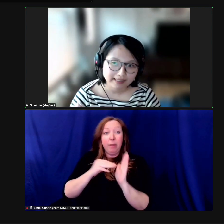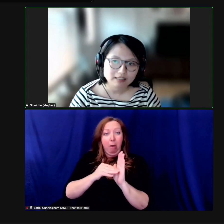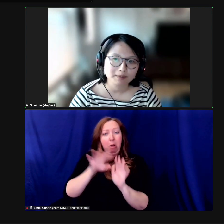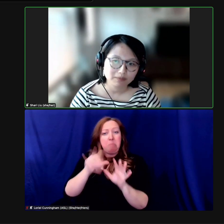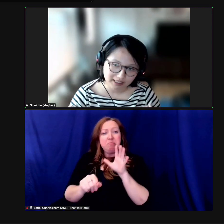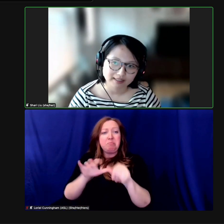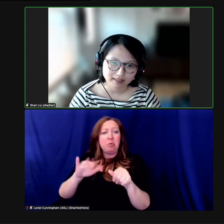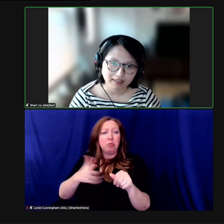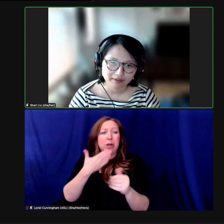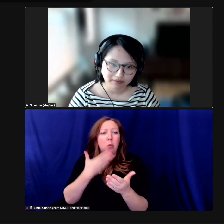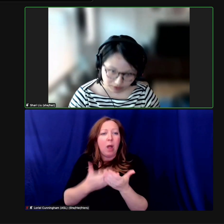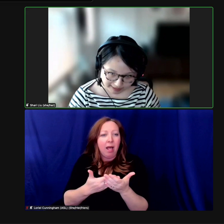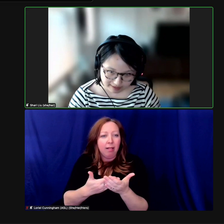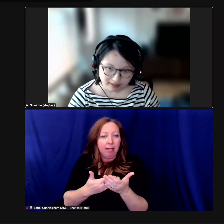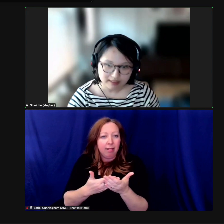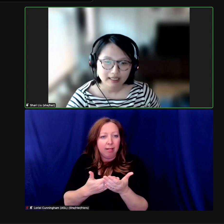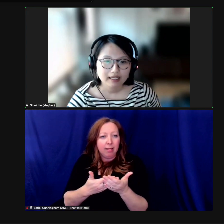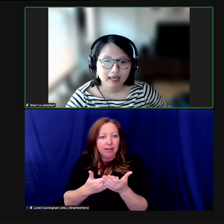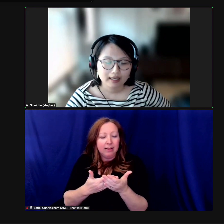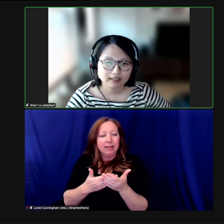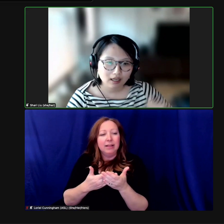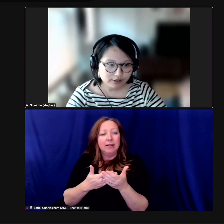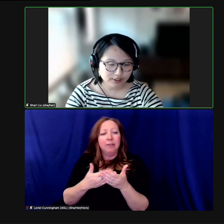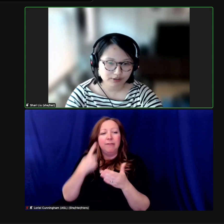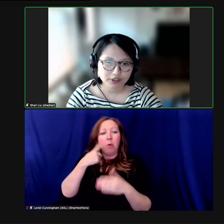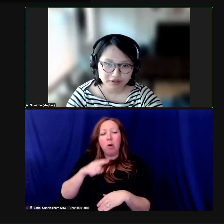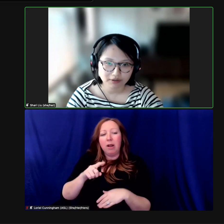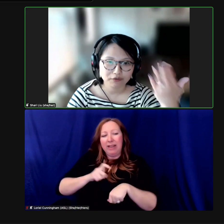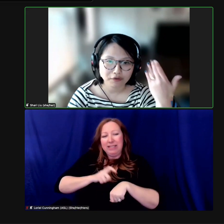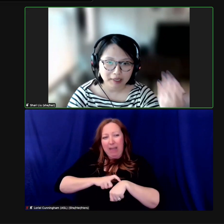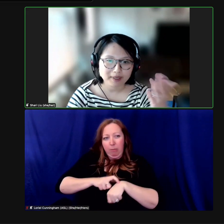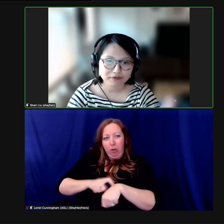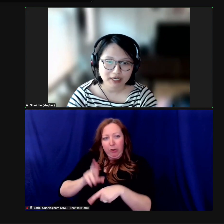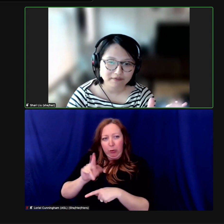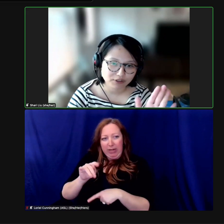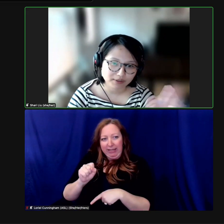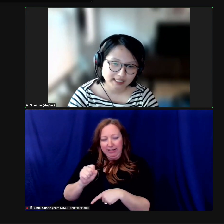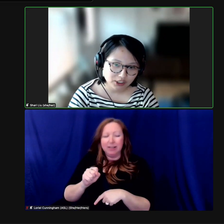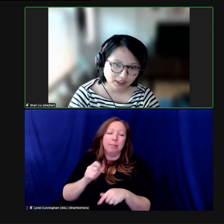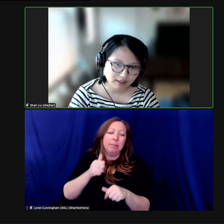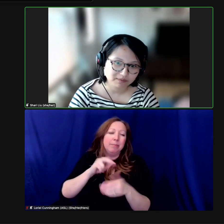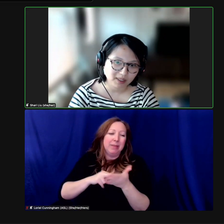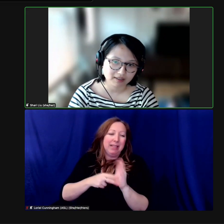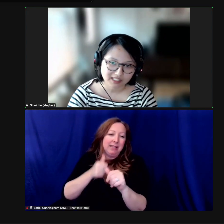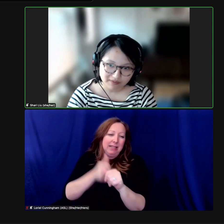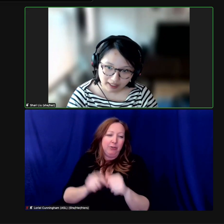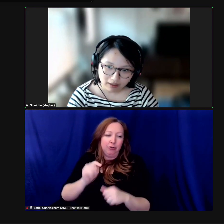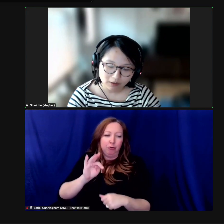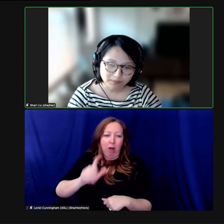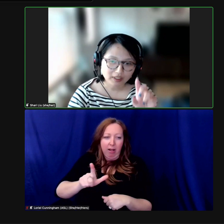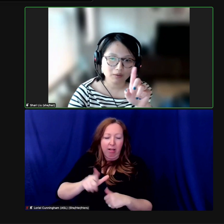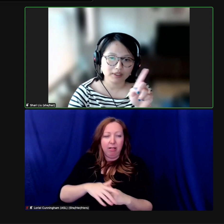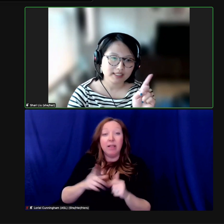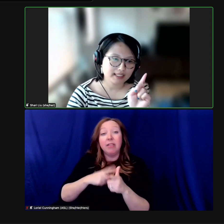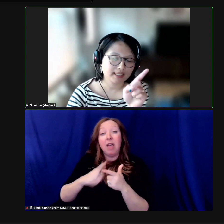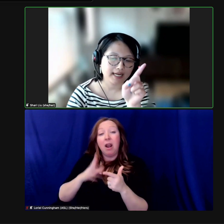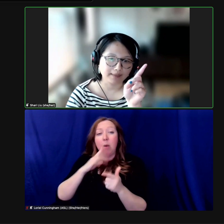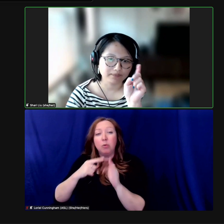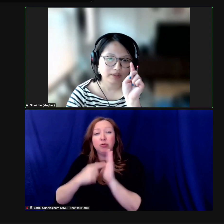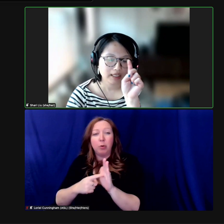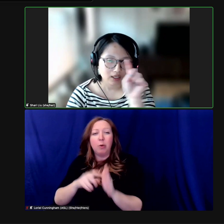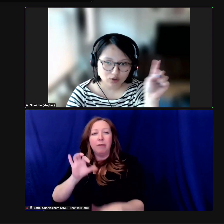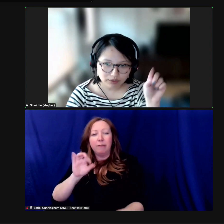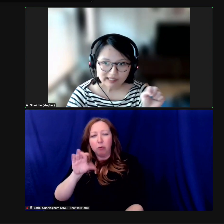field cares about, which is at the level of trials. And I'll also show you a frame-by-frame visualization of part of this video where you